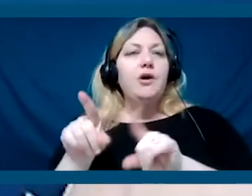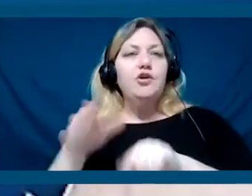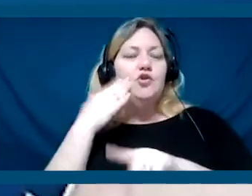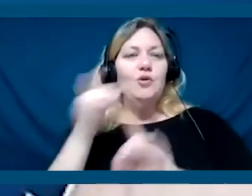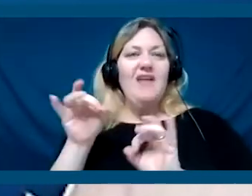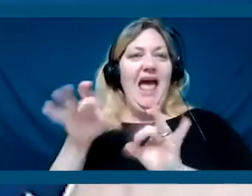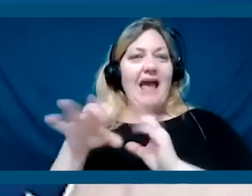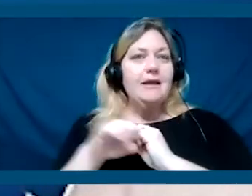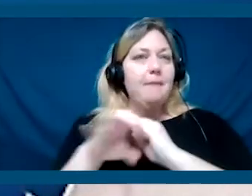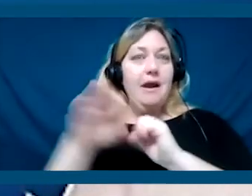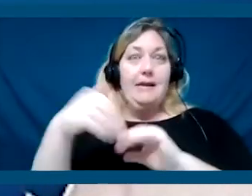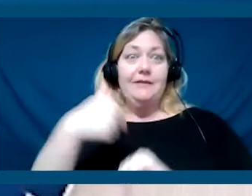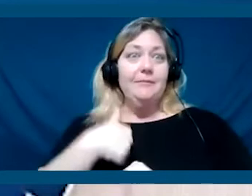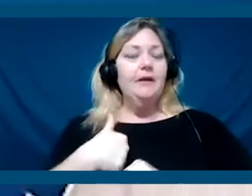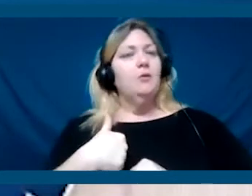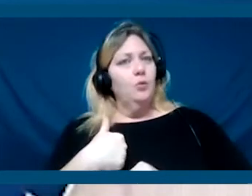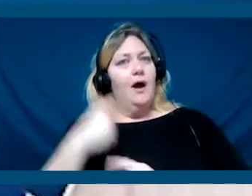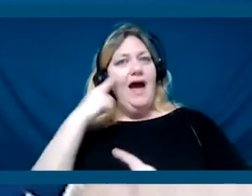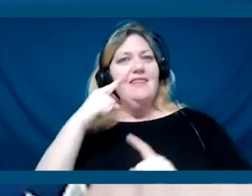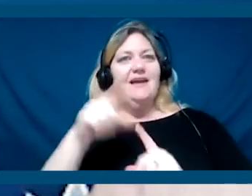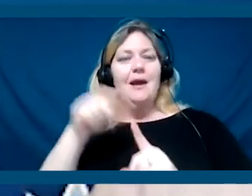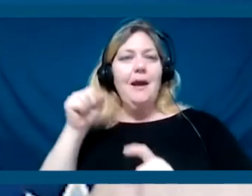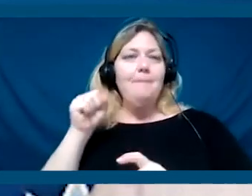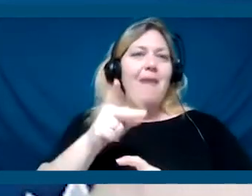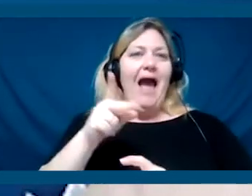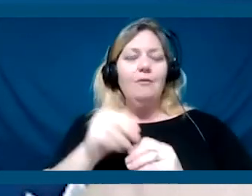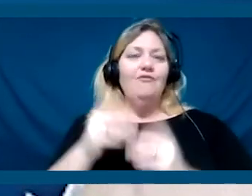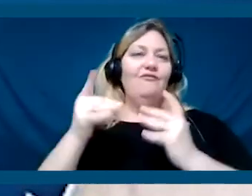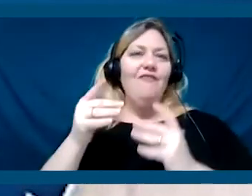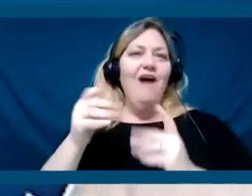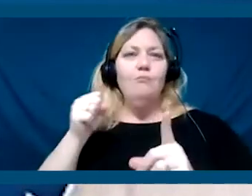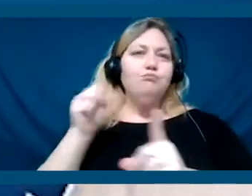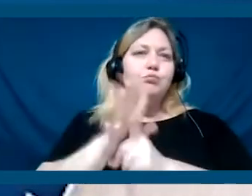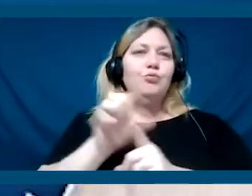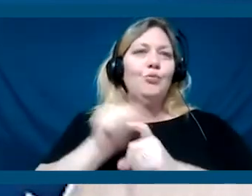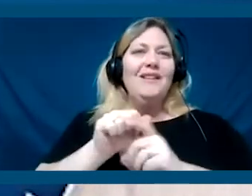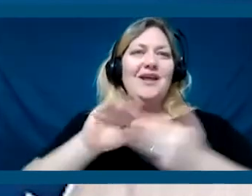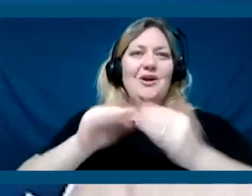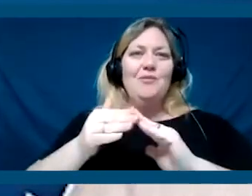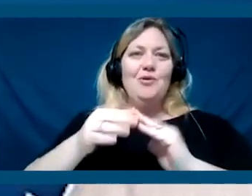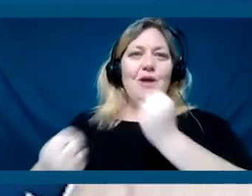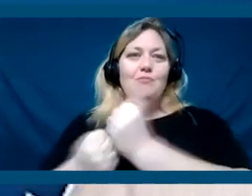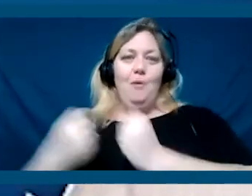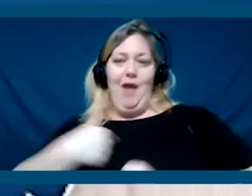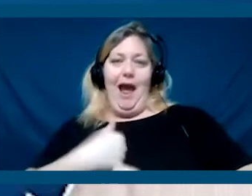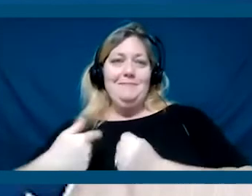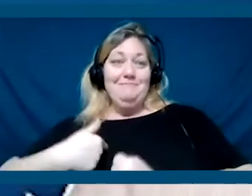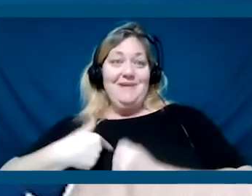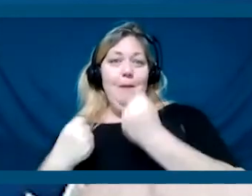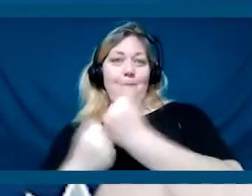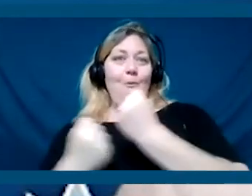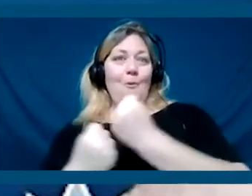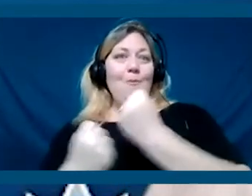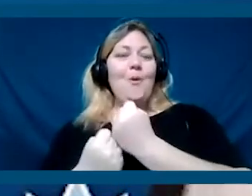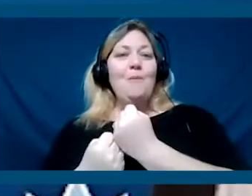campaign against me. But I think it backfired tremendously when the community rallied behind me in the campaign, and